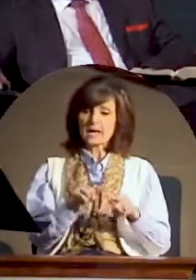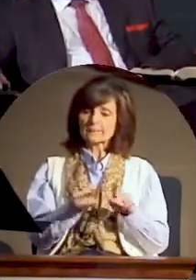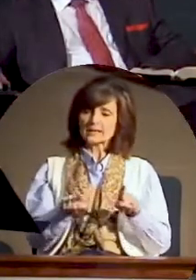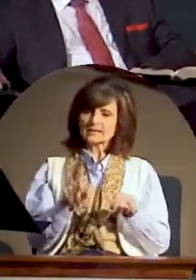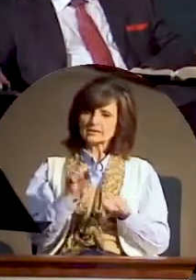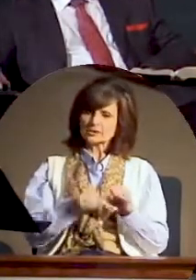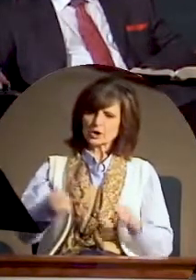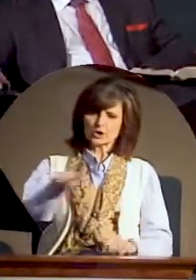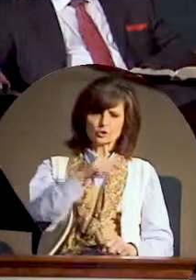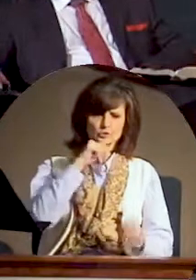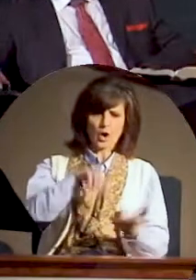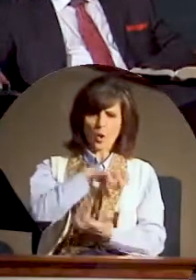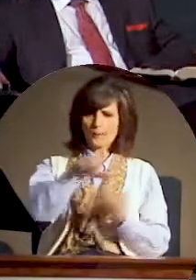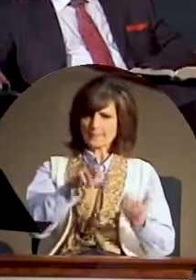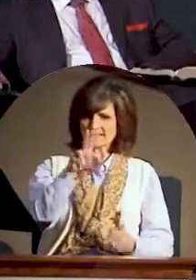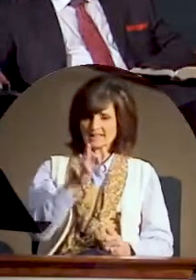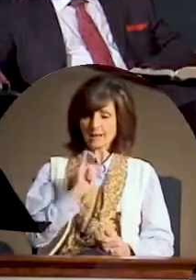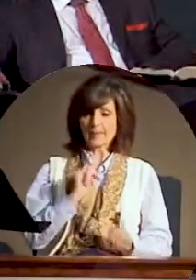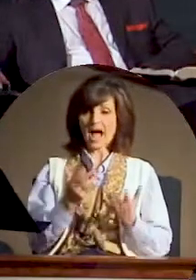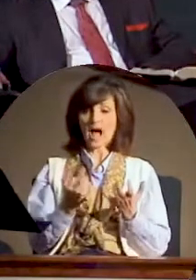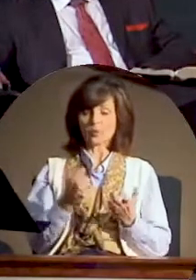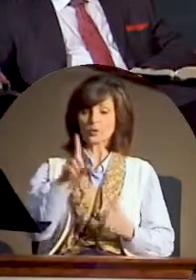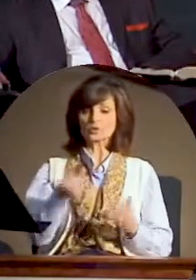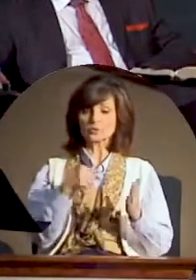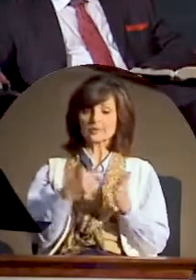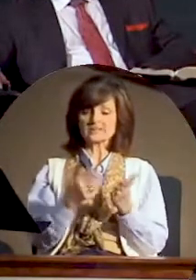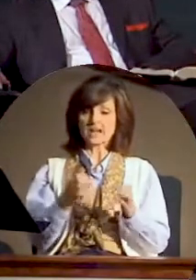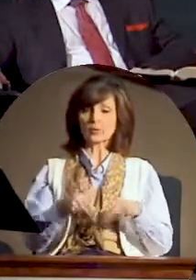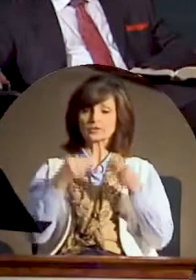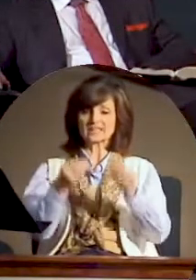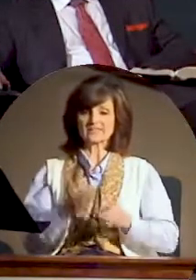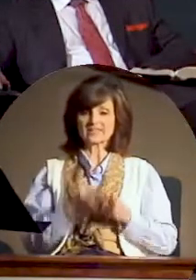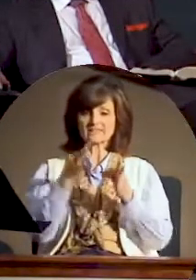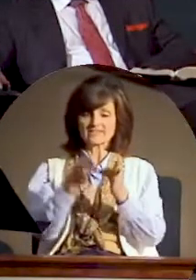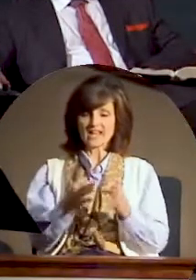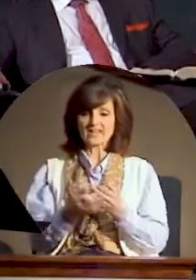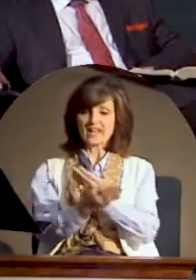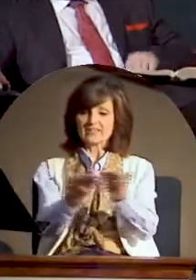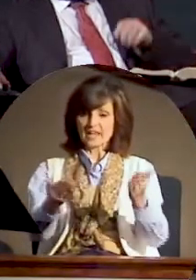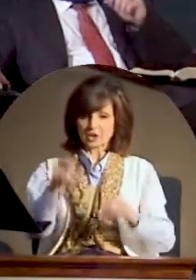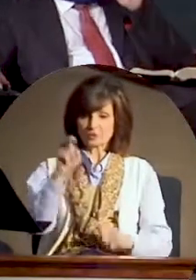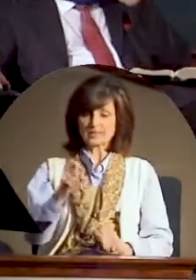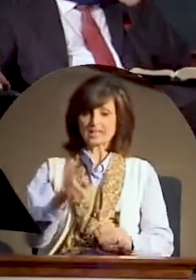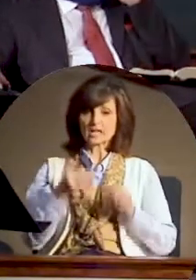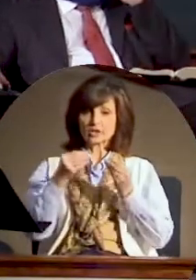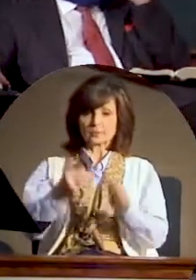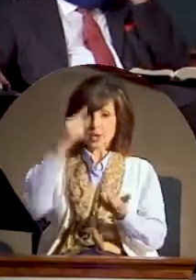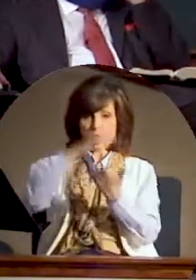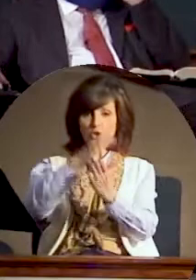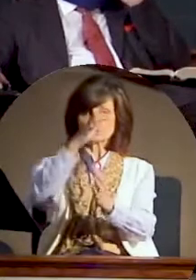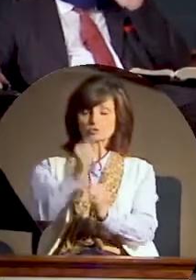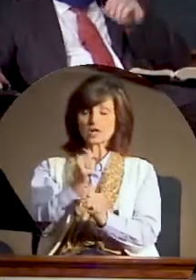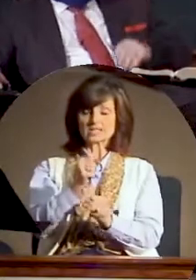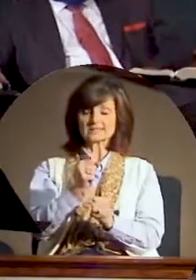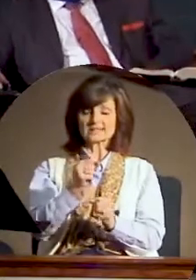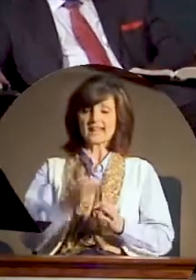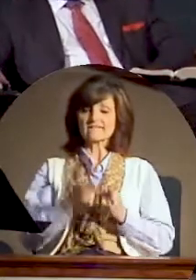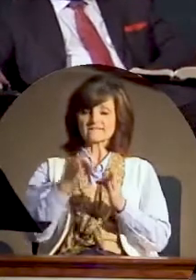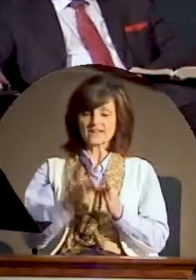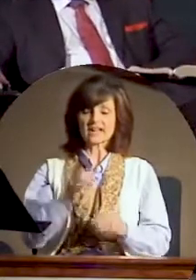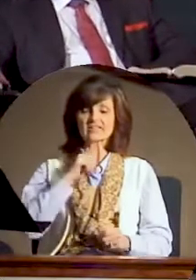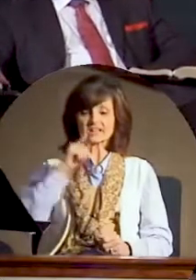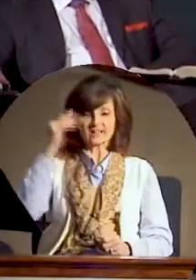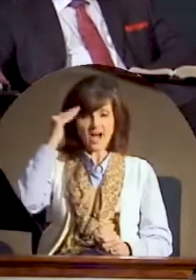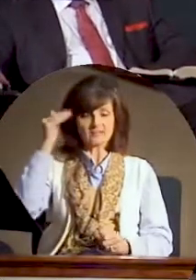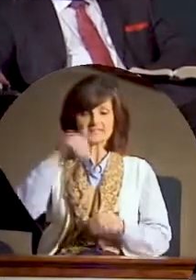don't mess it up, I just want to do this. I'm going to give you the faith that you need to put your trust and faith and confidence in